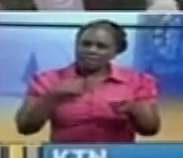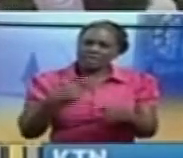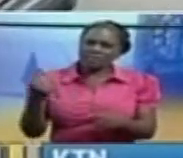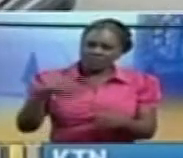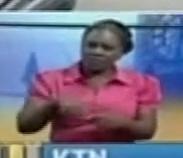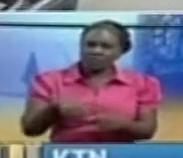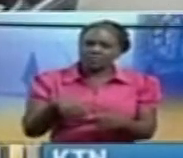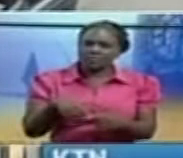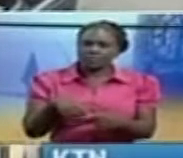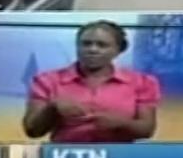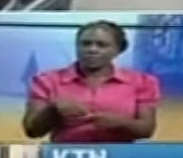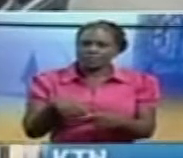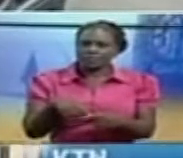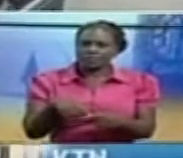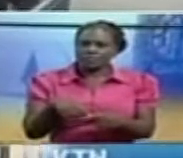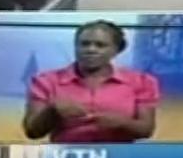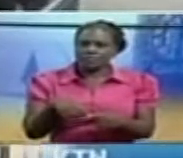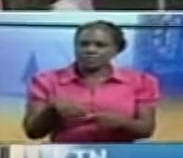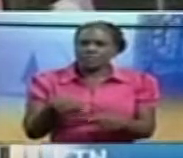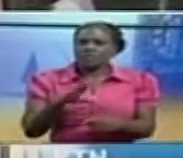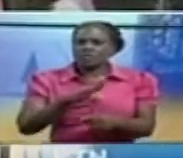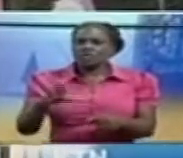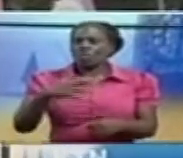my body allows it. No plans for